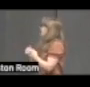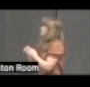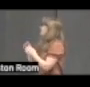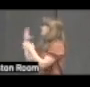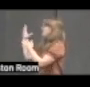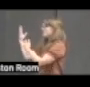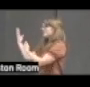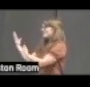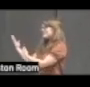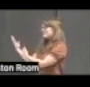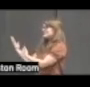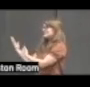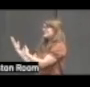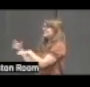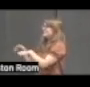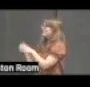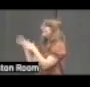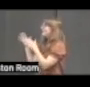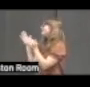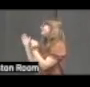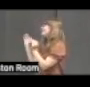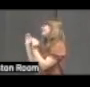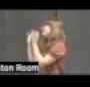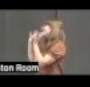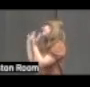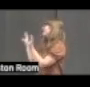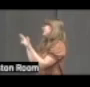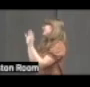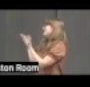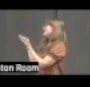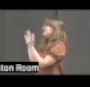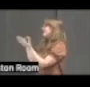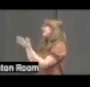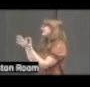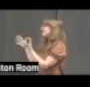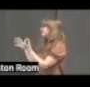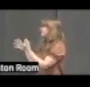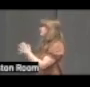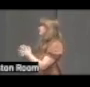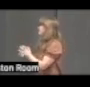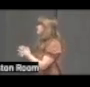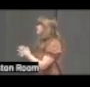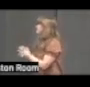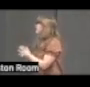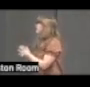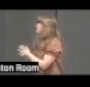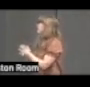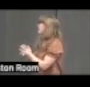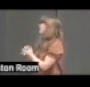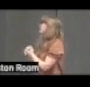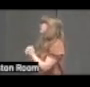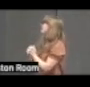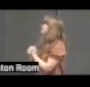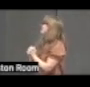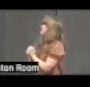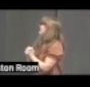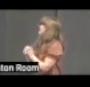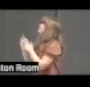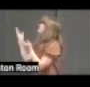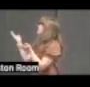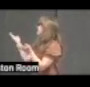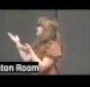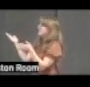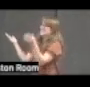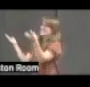Yeah, so she's presenting to him, and this is a really good interaction for us. He's